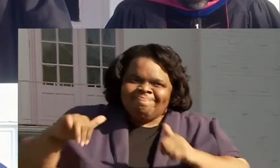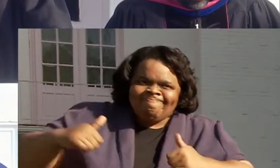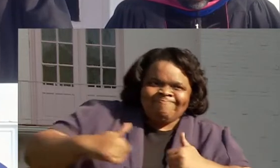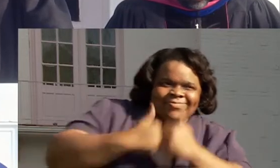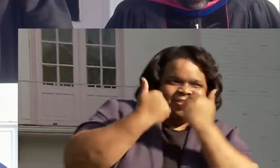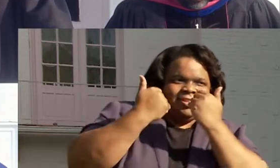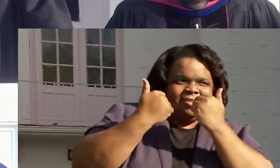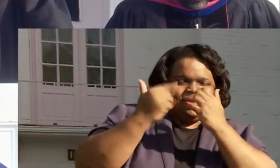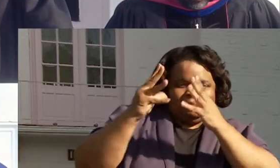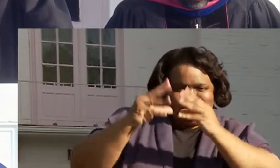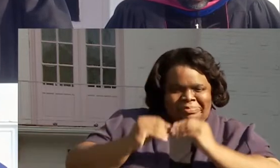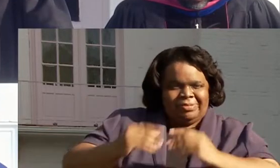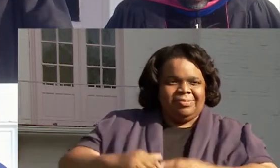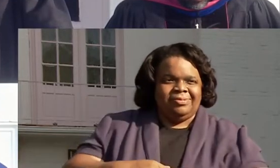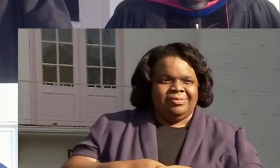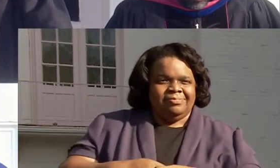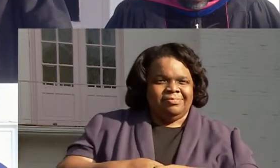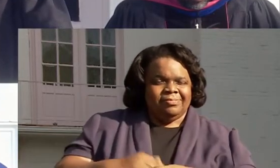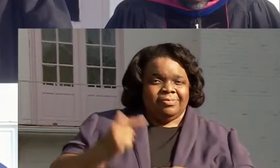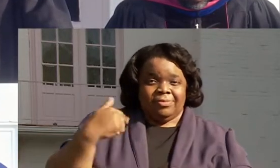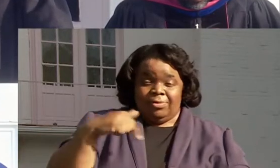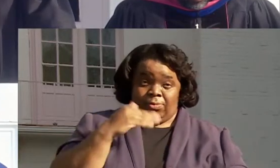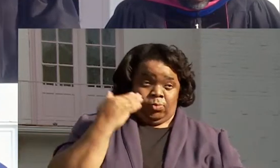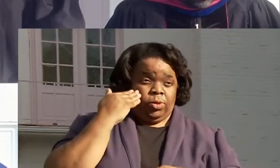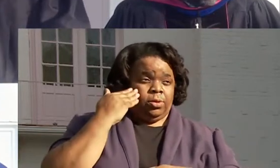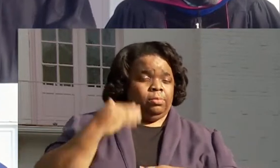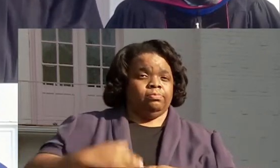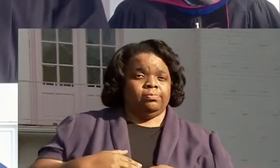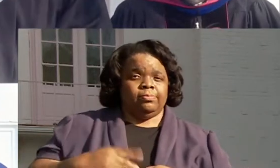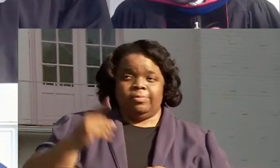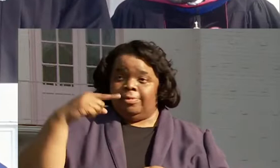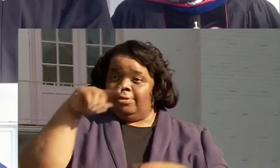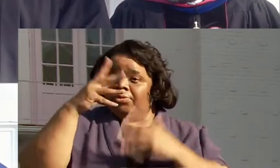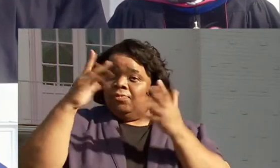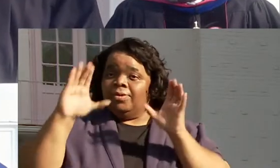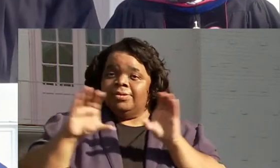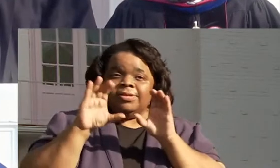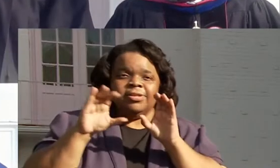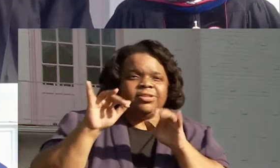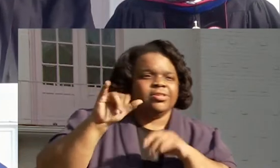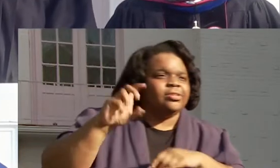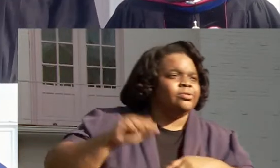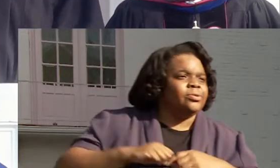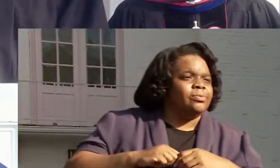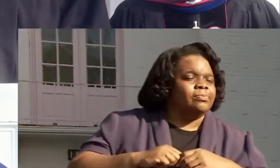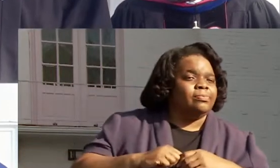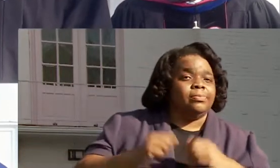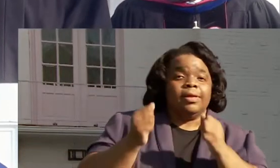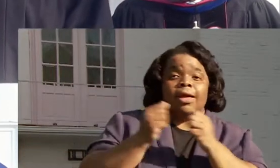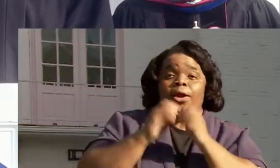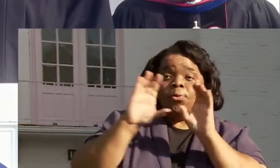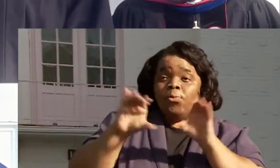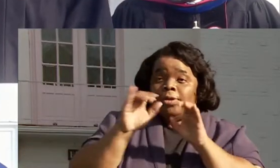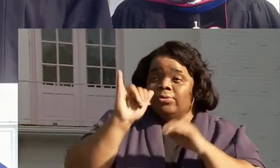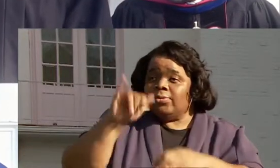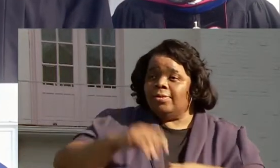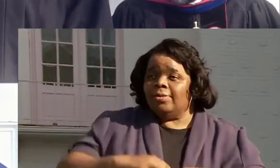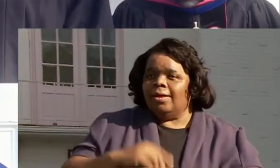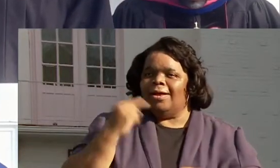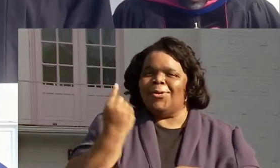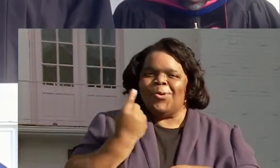challenges. We're confident that you have done so and are doing so as only a